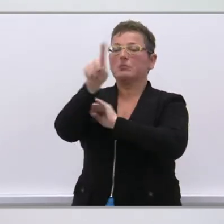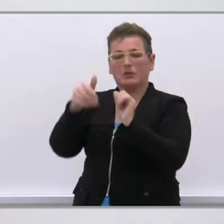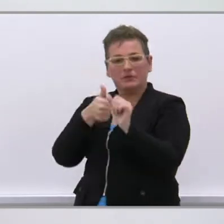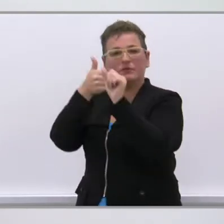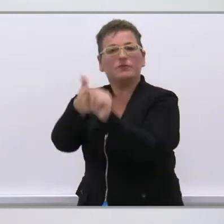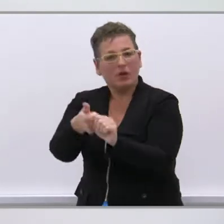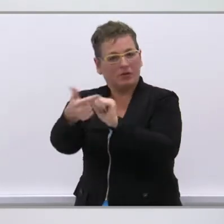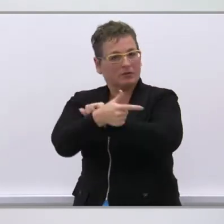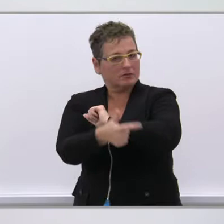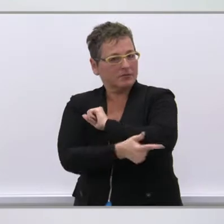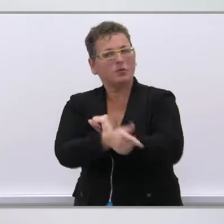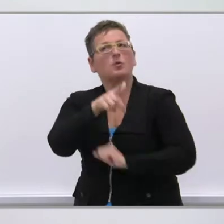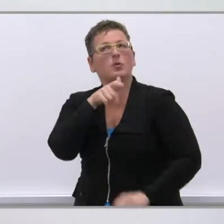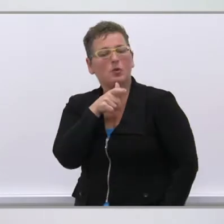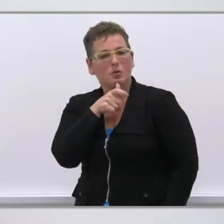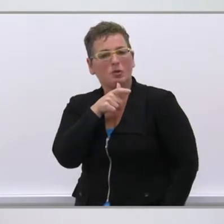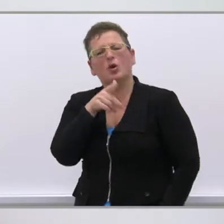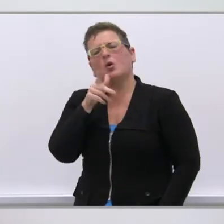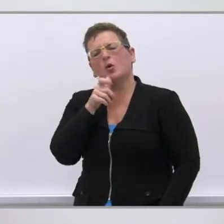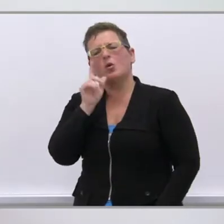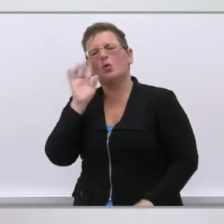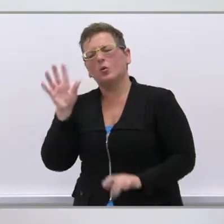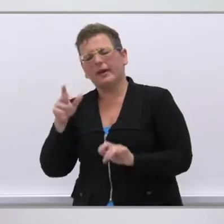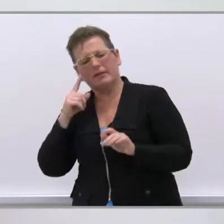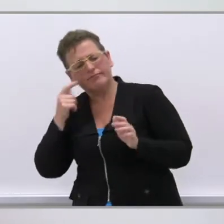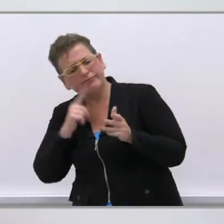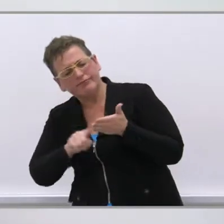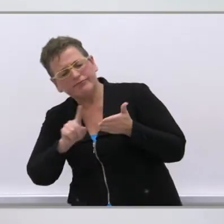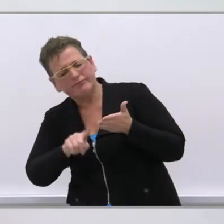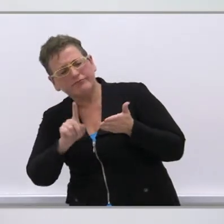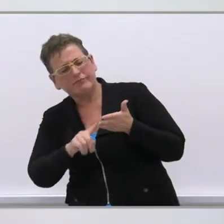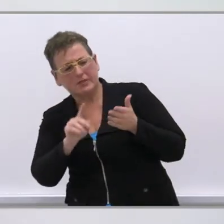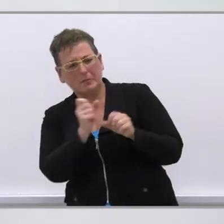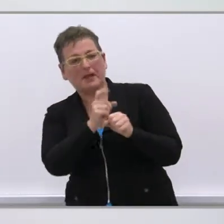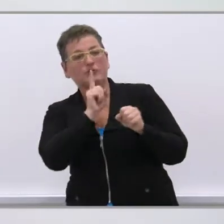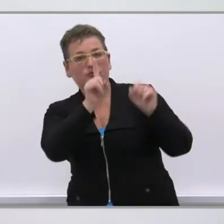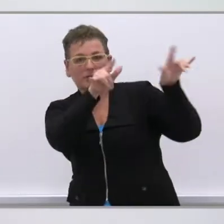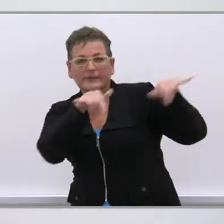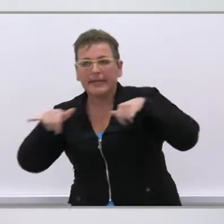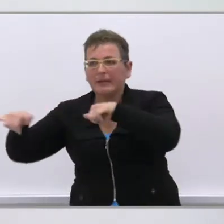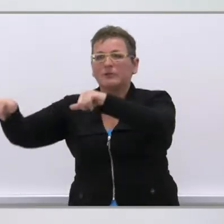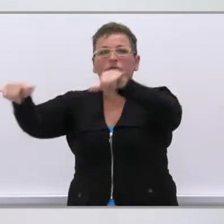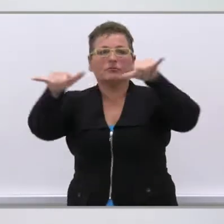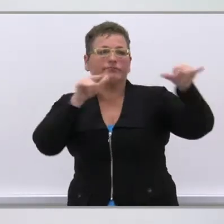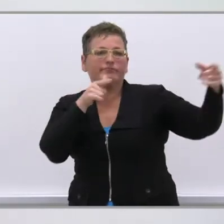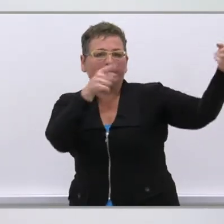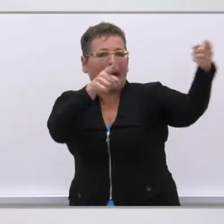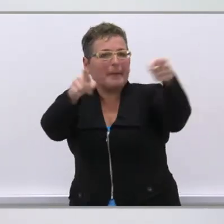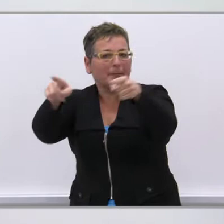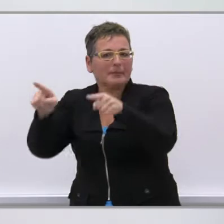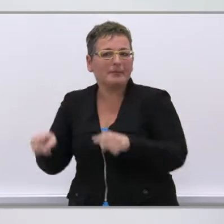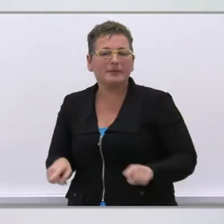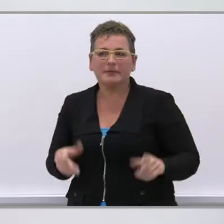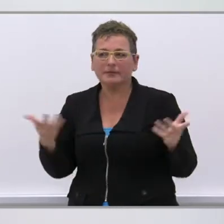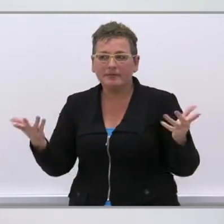and who will be responsible for following the standards of this legislation.